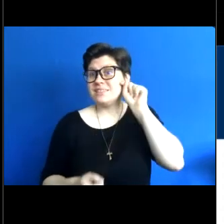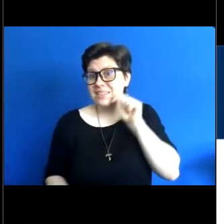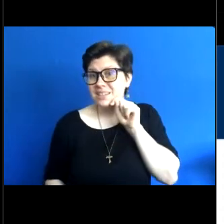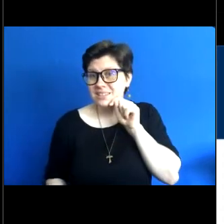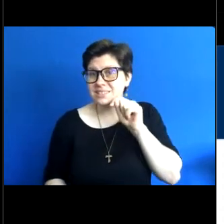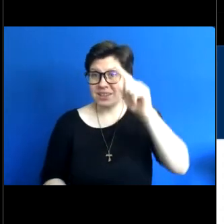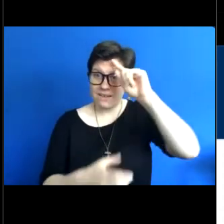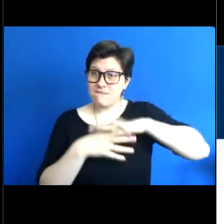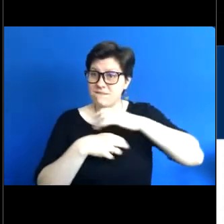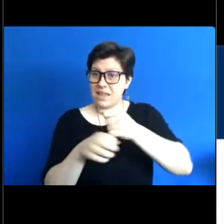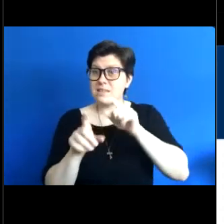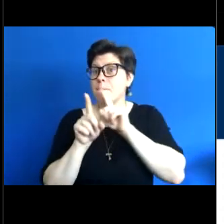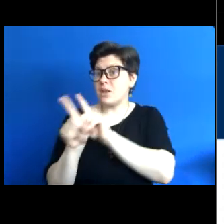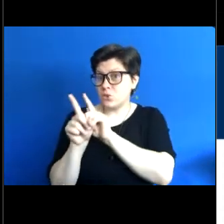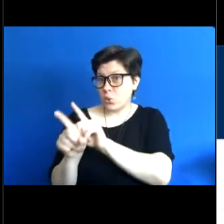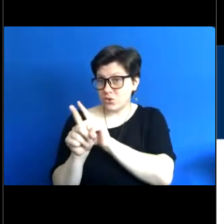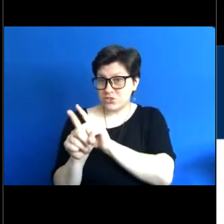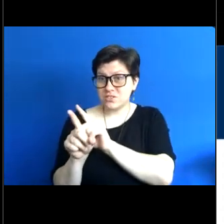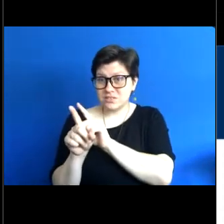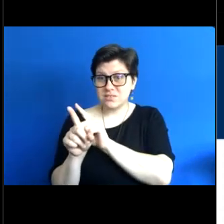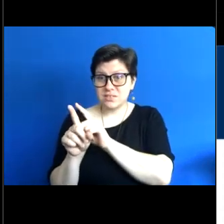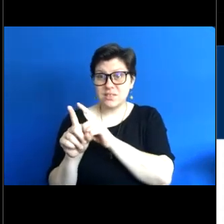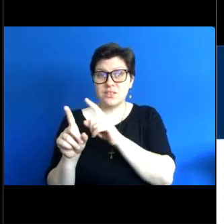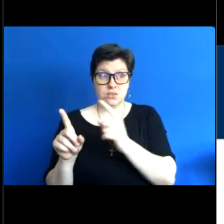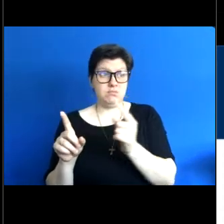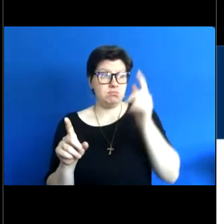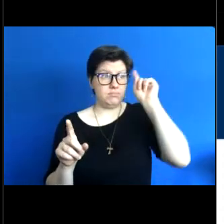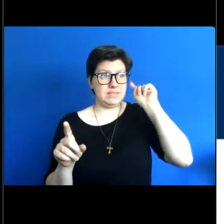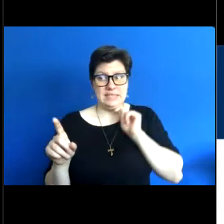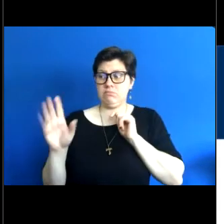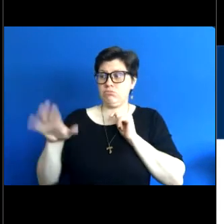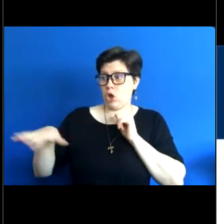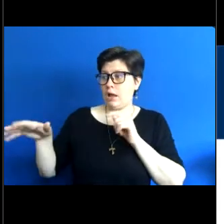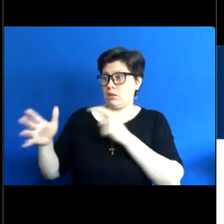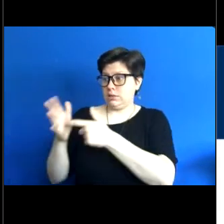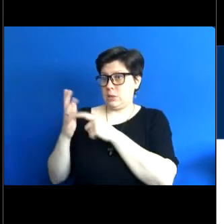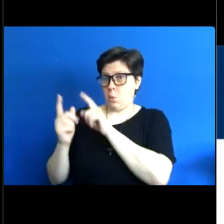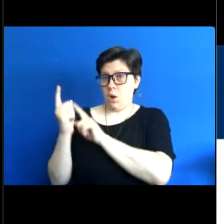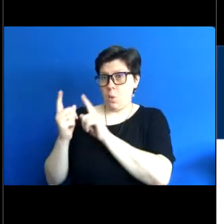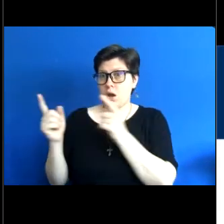mentors across our archdiocese. So, and teens are ready